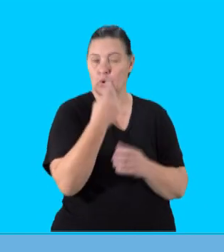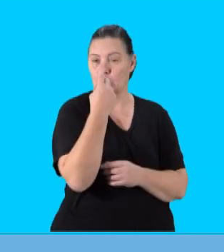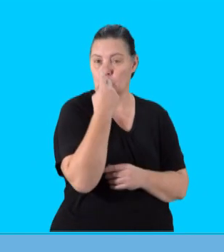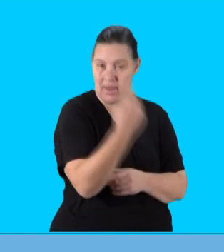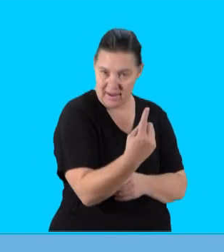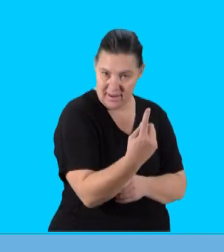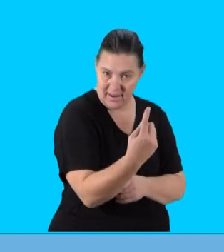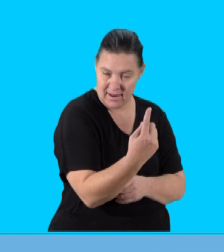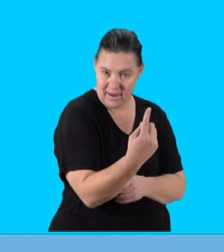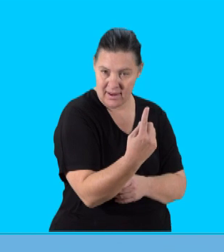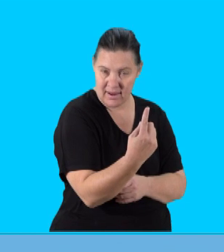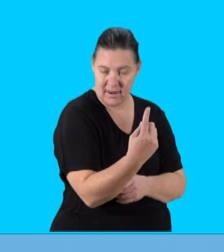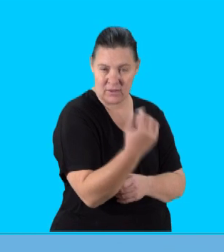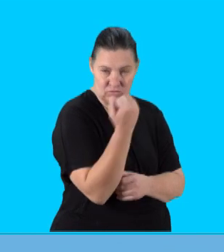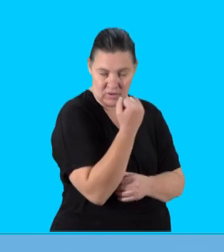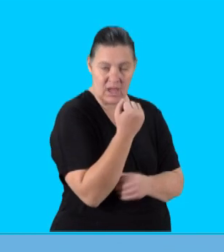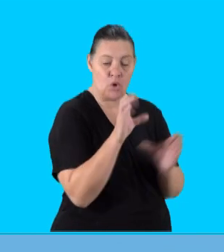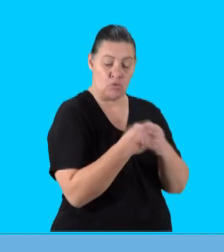1,